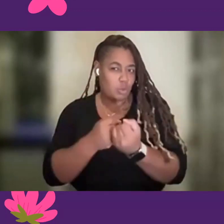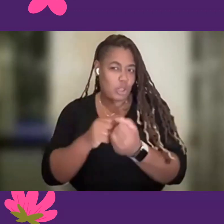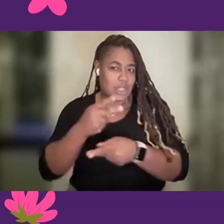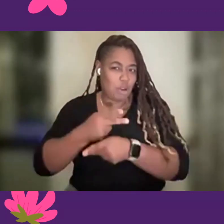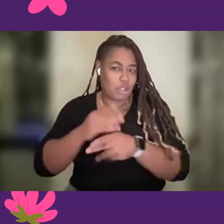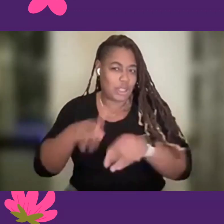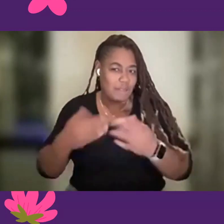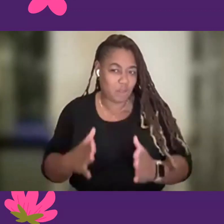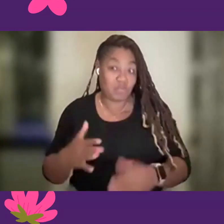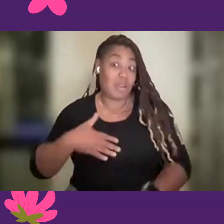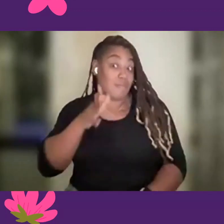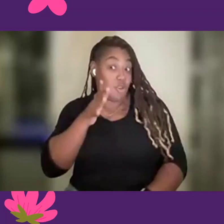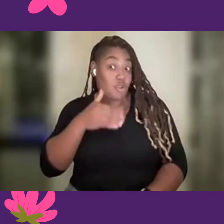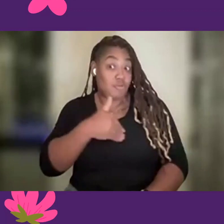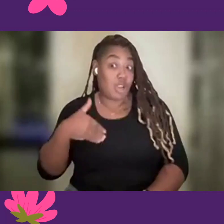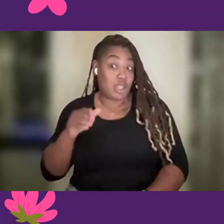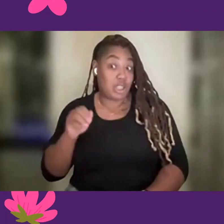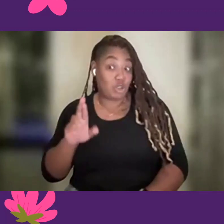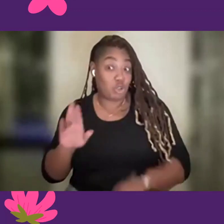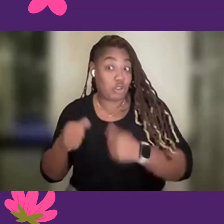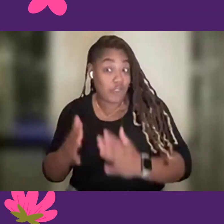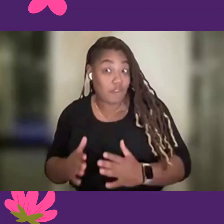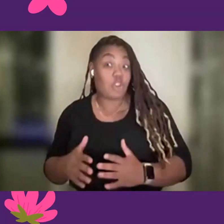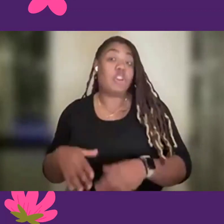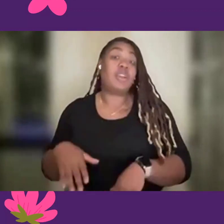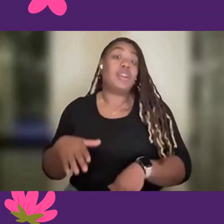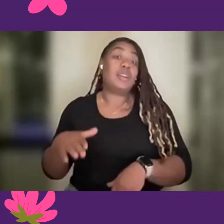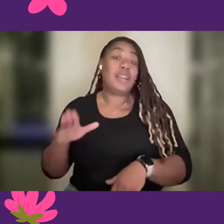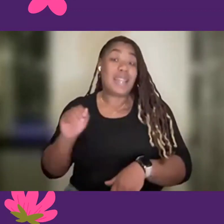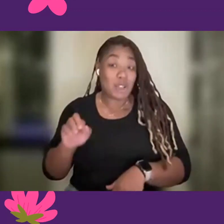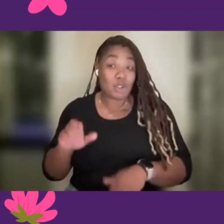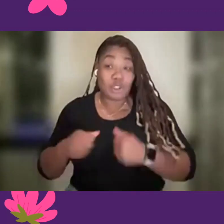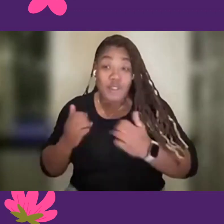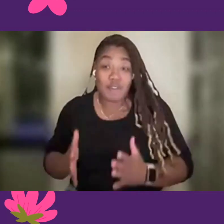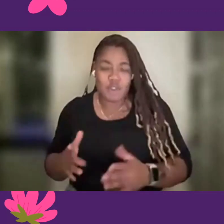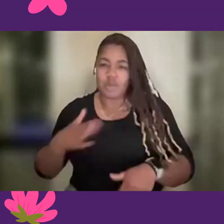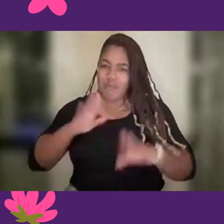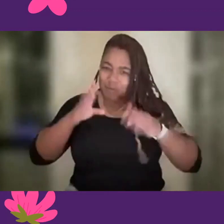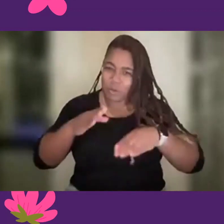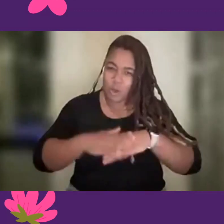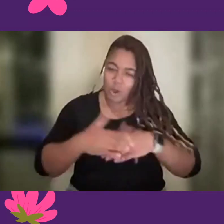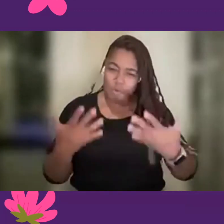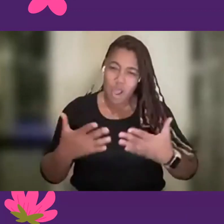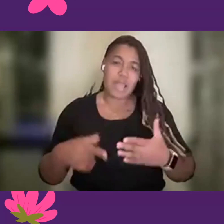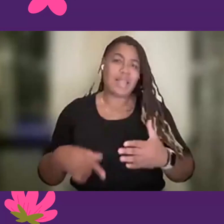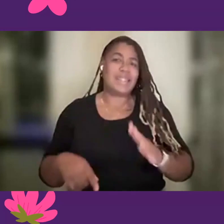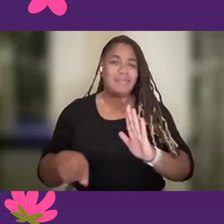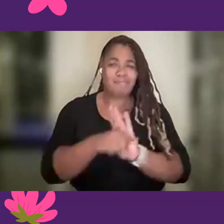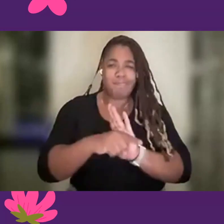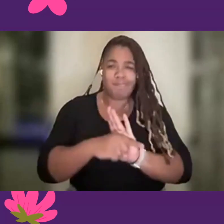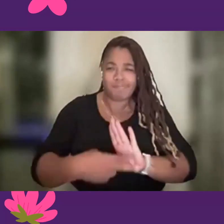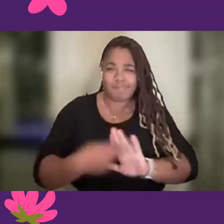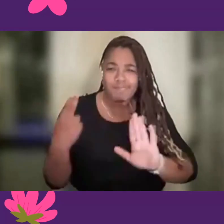cancer survivor and a cancer survivor. So my focus is really on to eliminate stigmas around breast